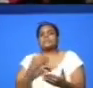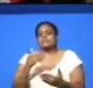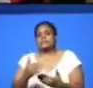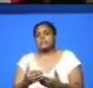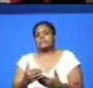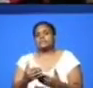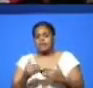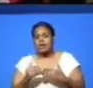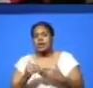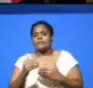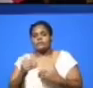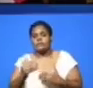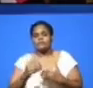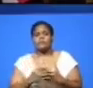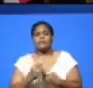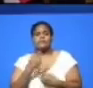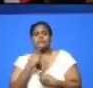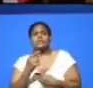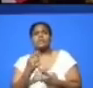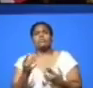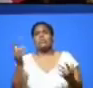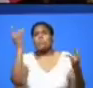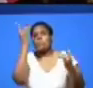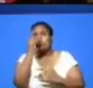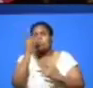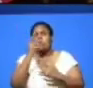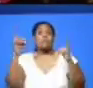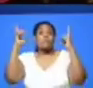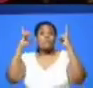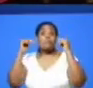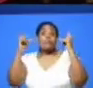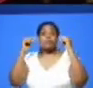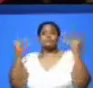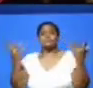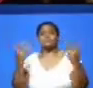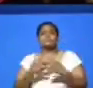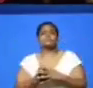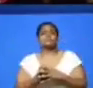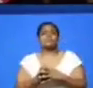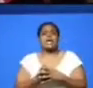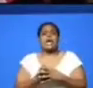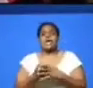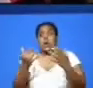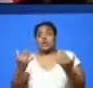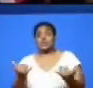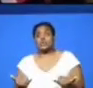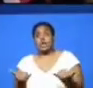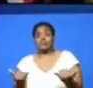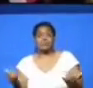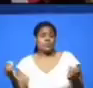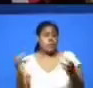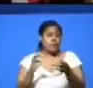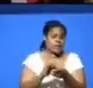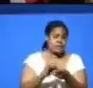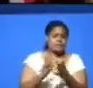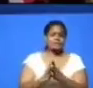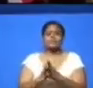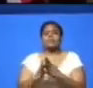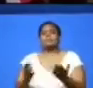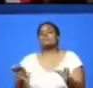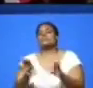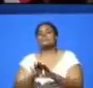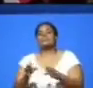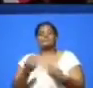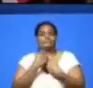the plagues of Moses and how they feature in our time. But I close with this and say to you,